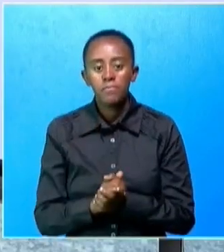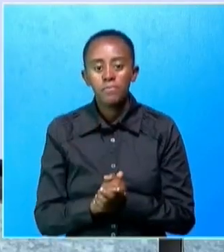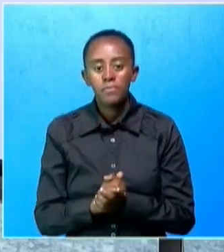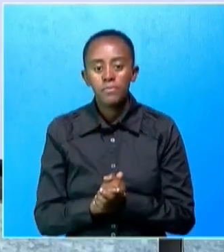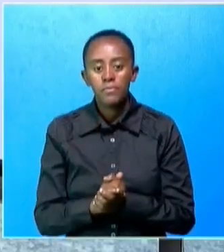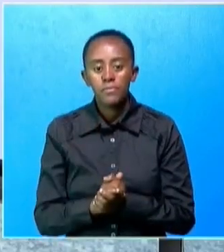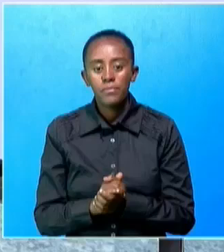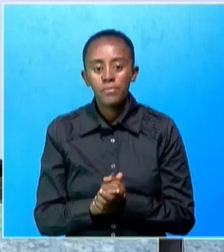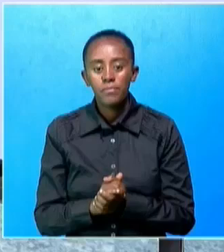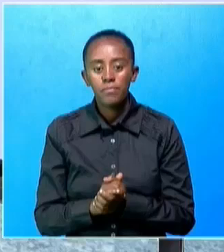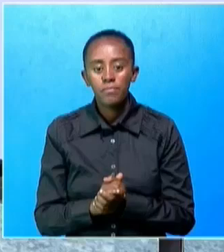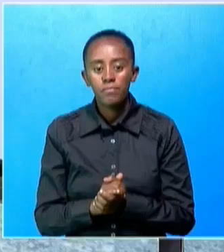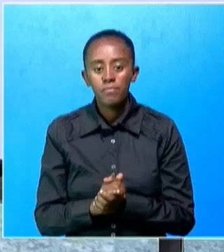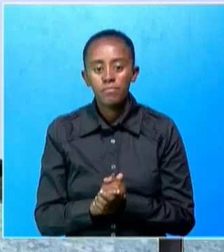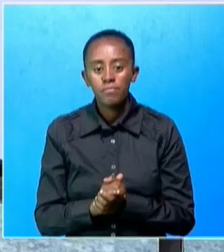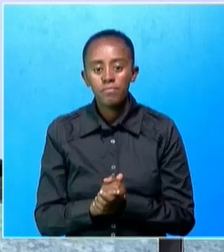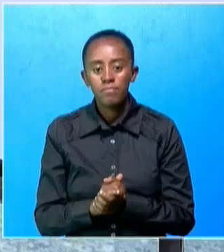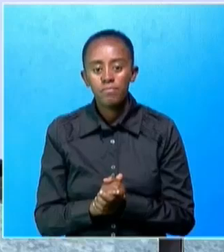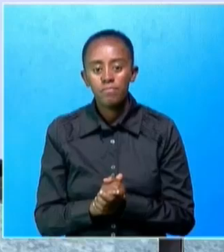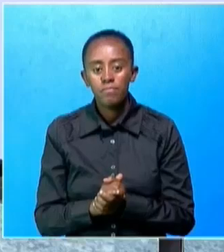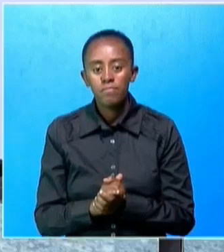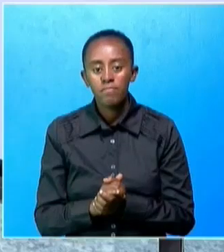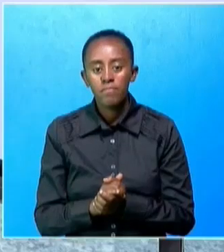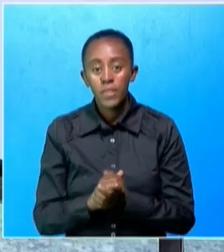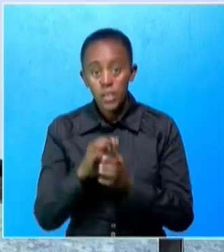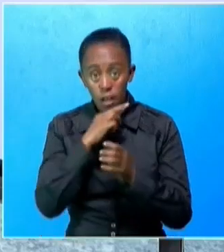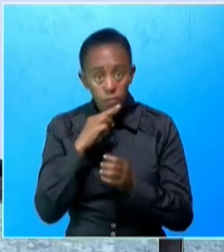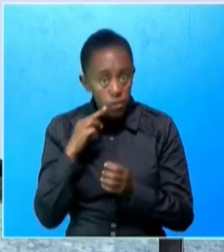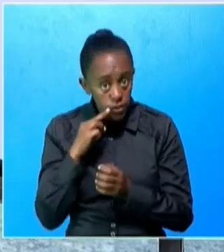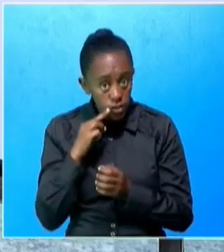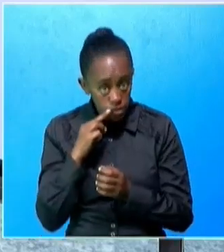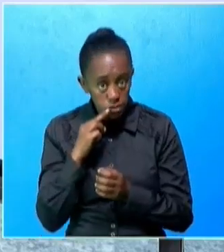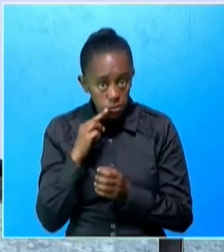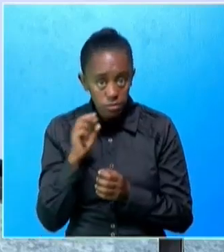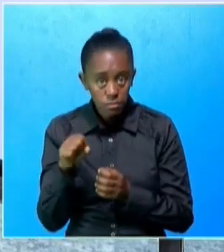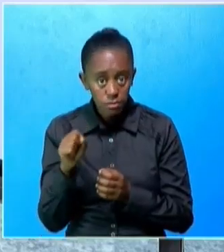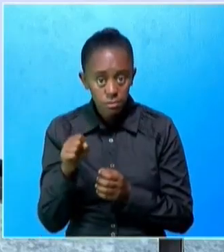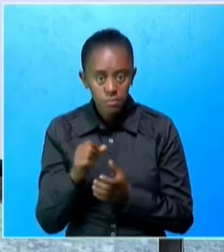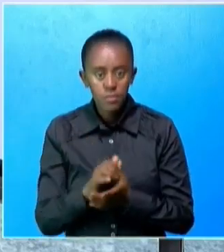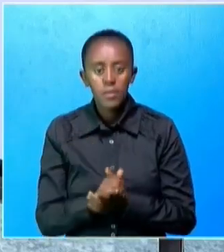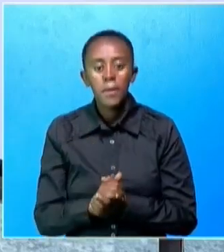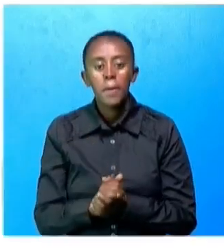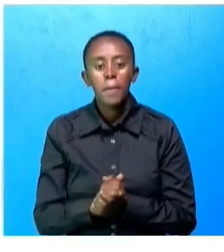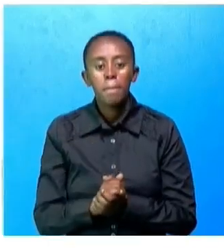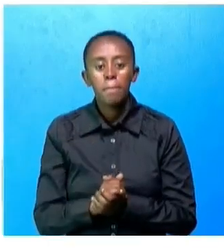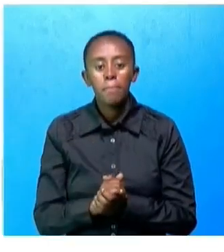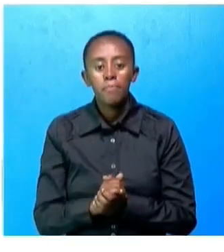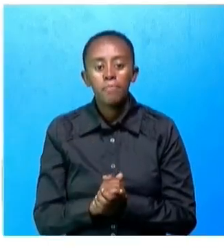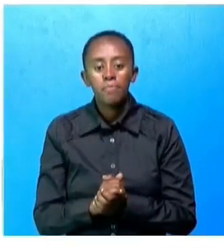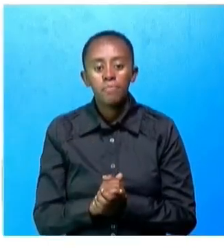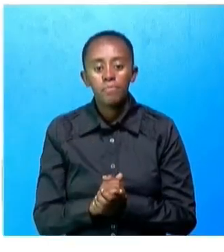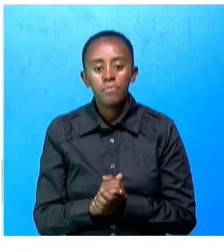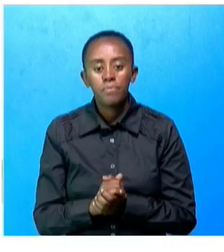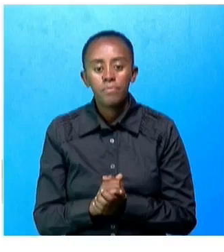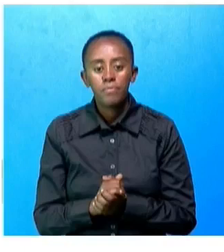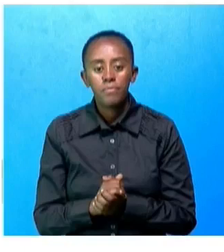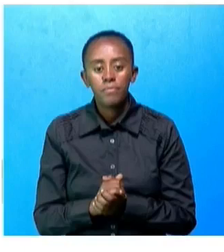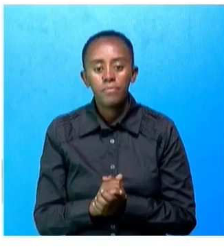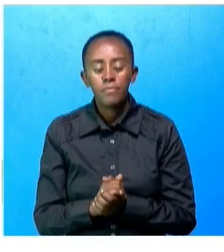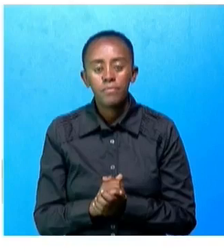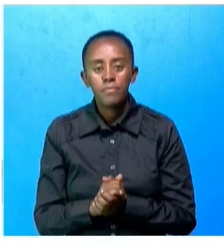Students, do you think that these are the verbs, aren't they? Very good. Let's go and see